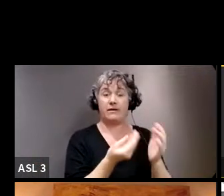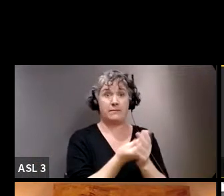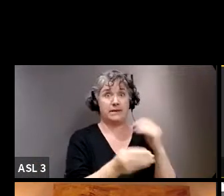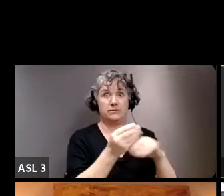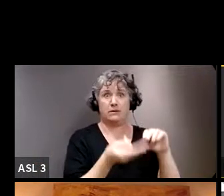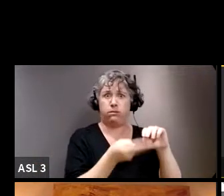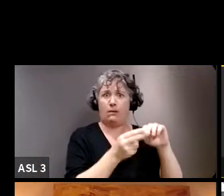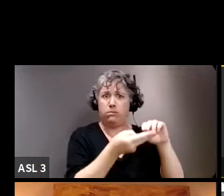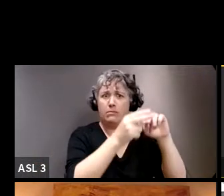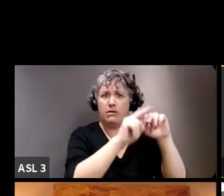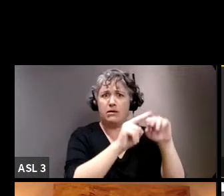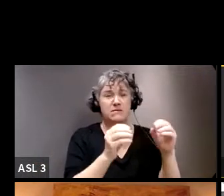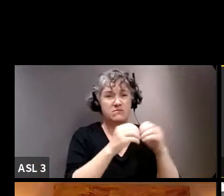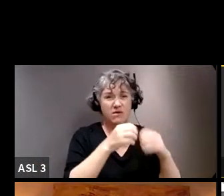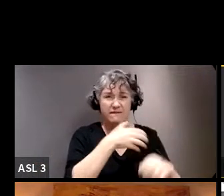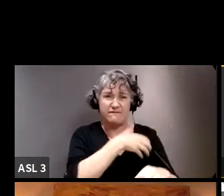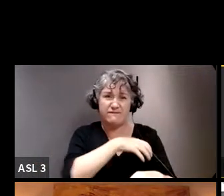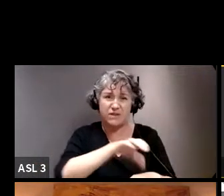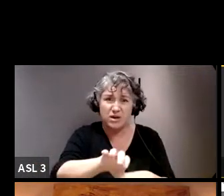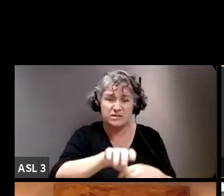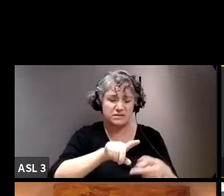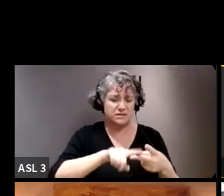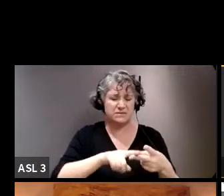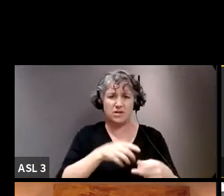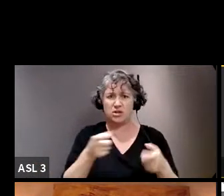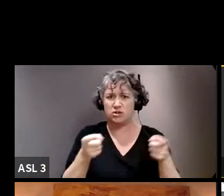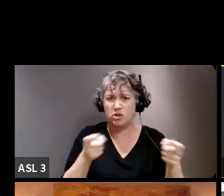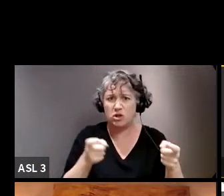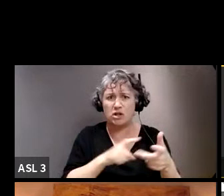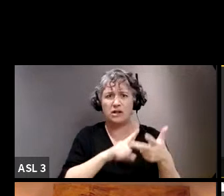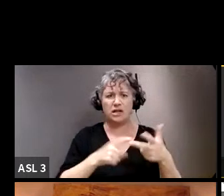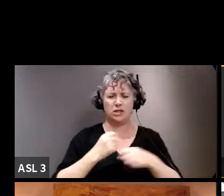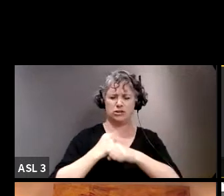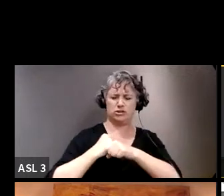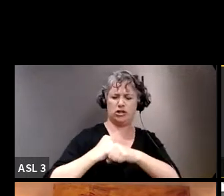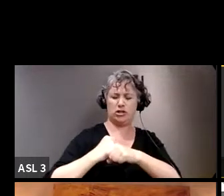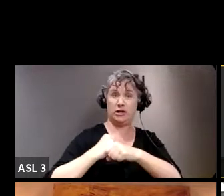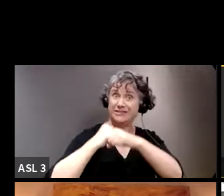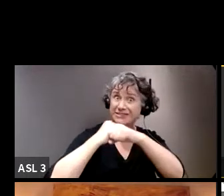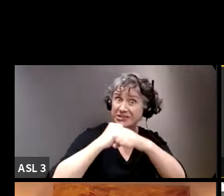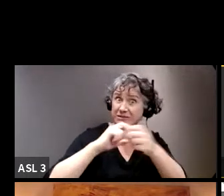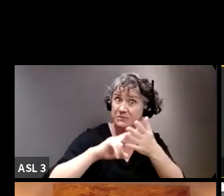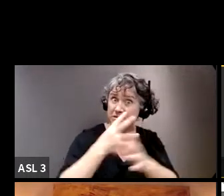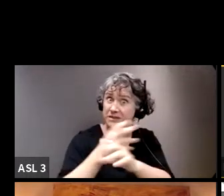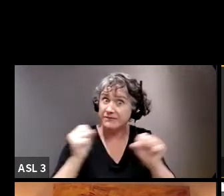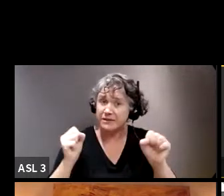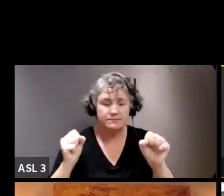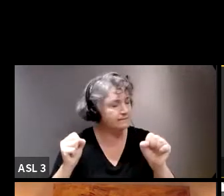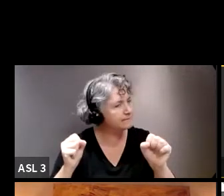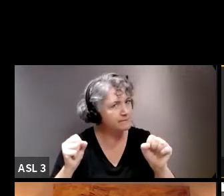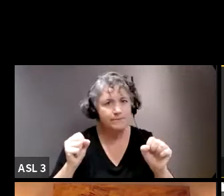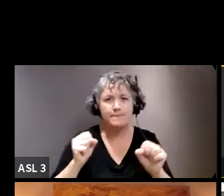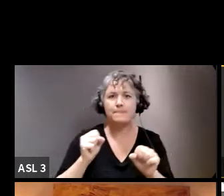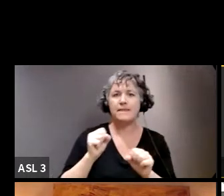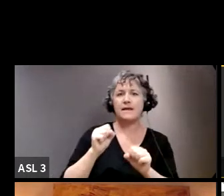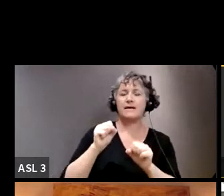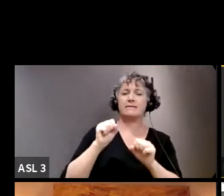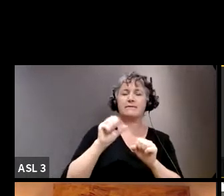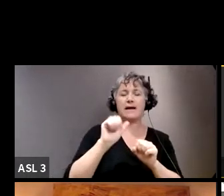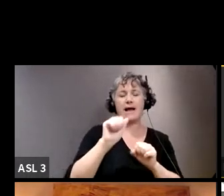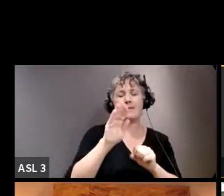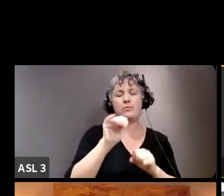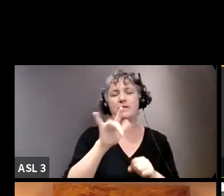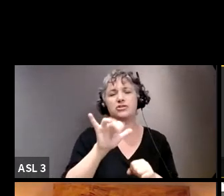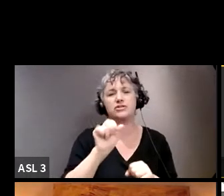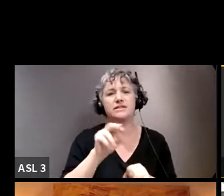force greater control and greater security security is not safety to quote abolitionist miriam caba security and safety